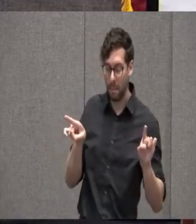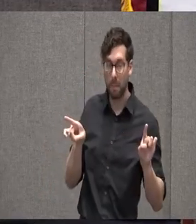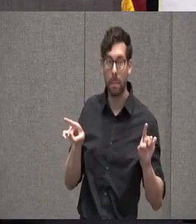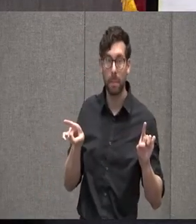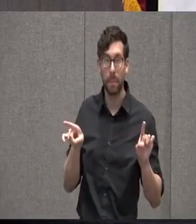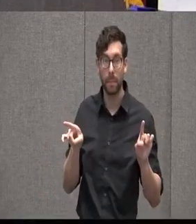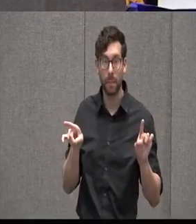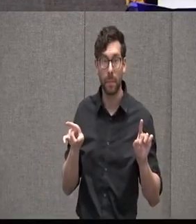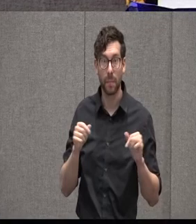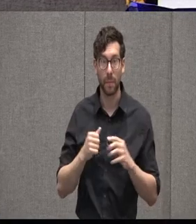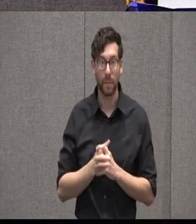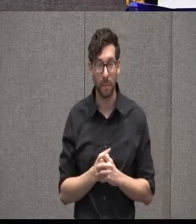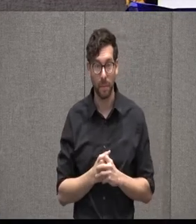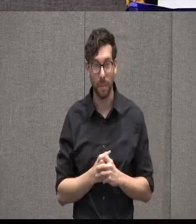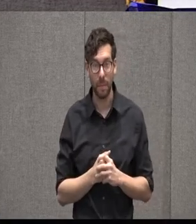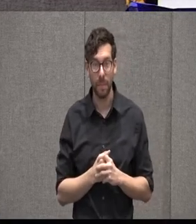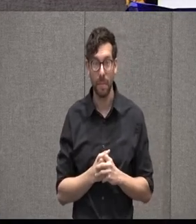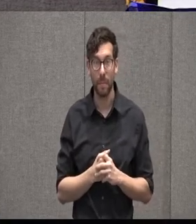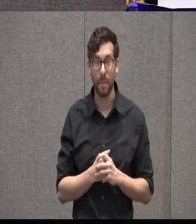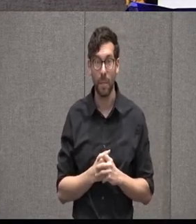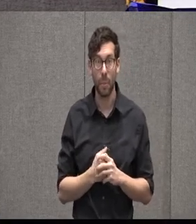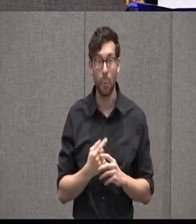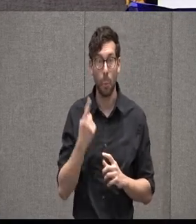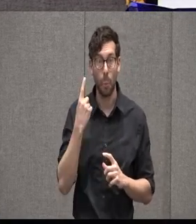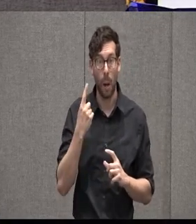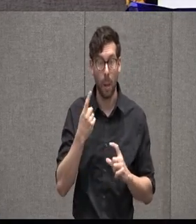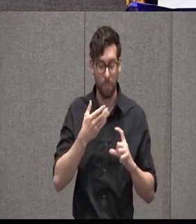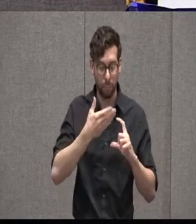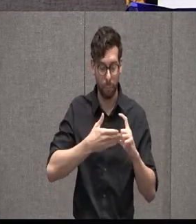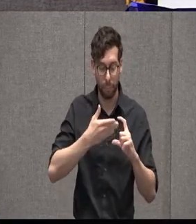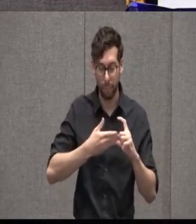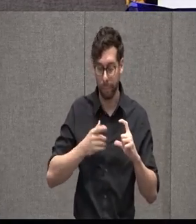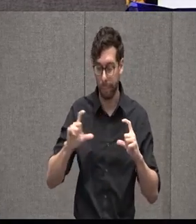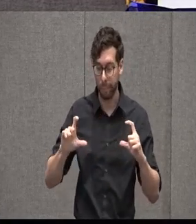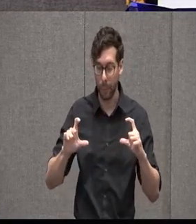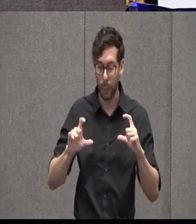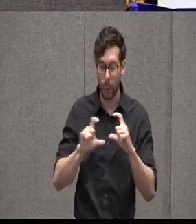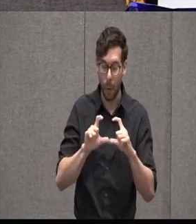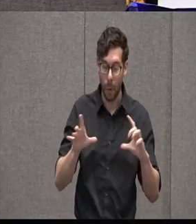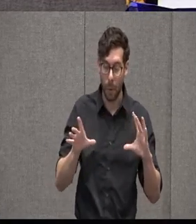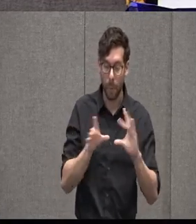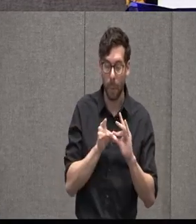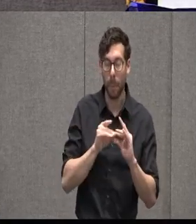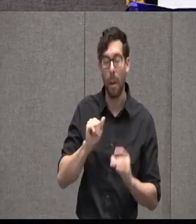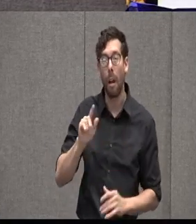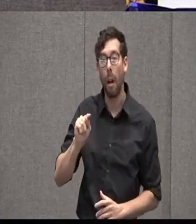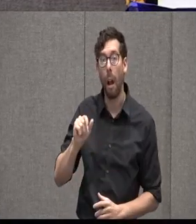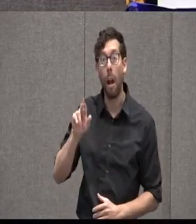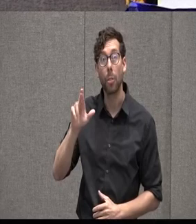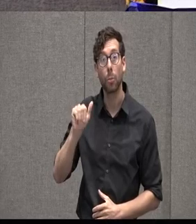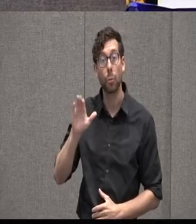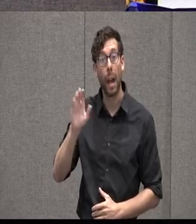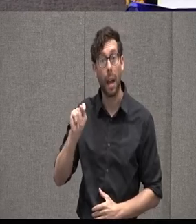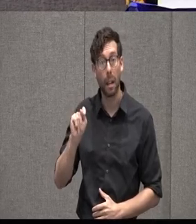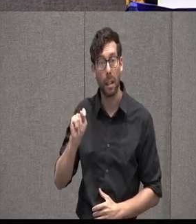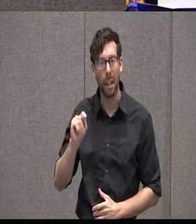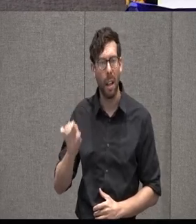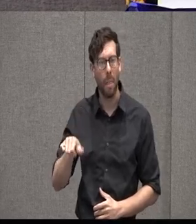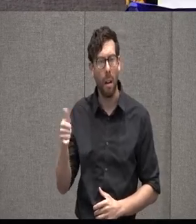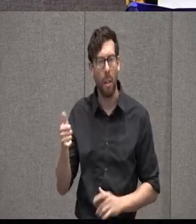repels, this attracts. So let's try a few more because they're all a little